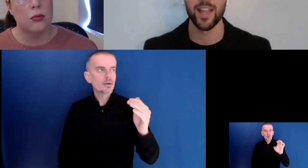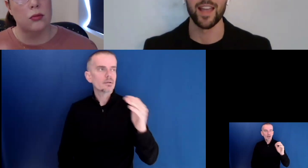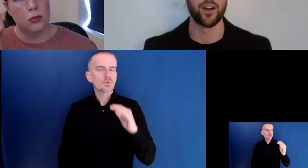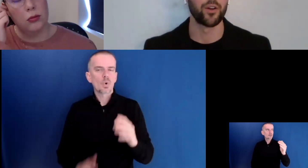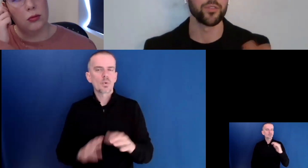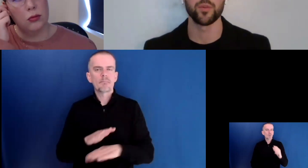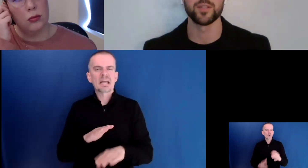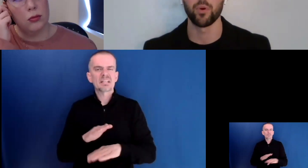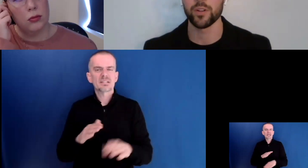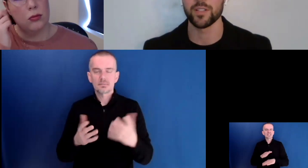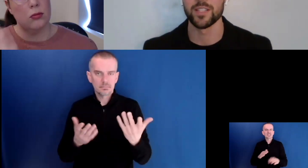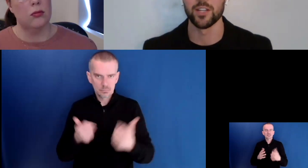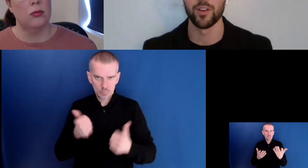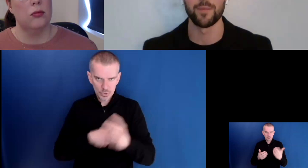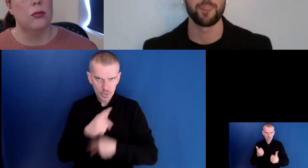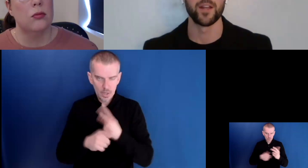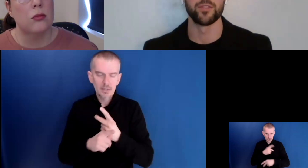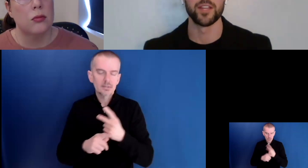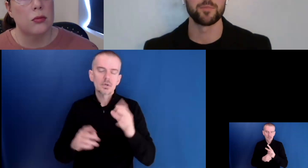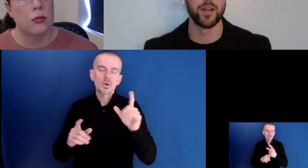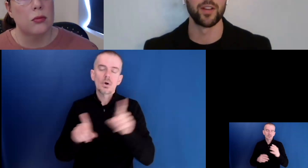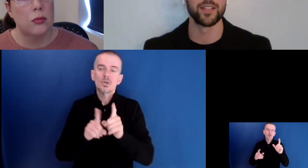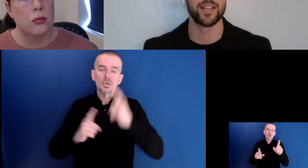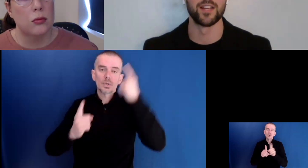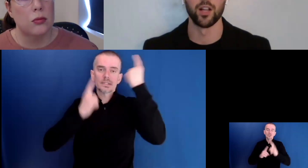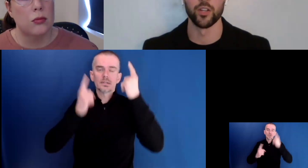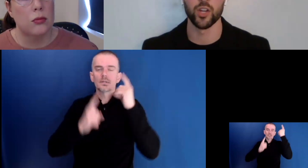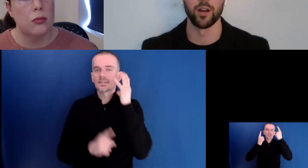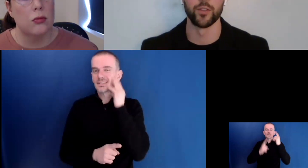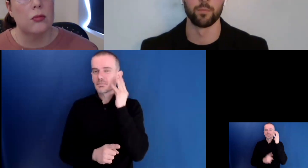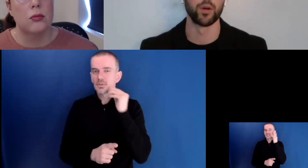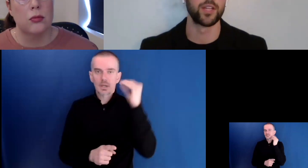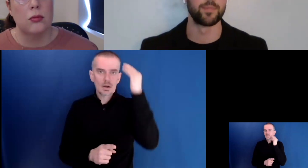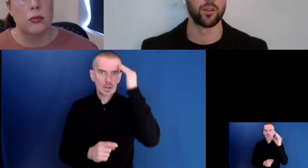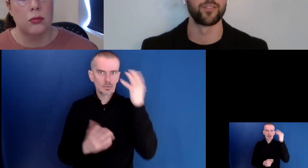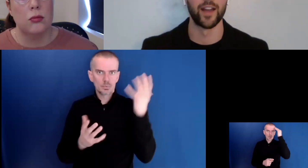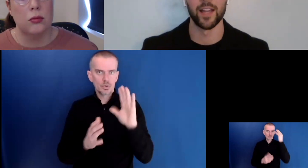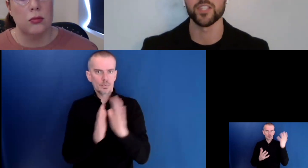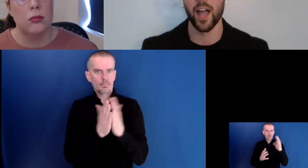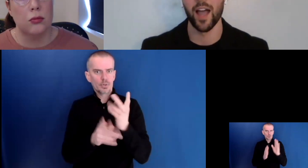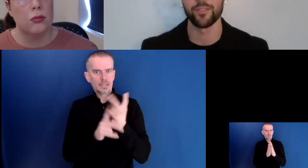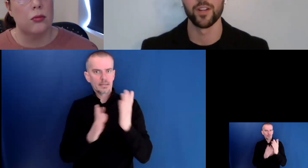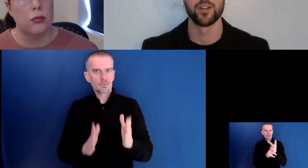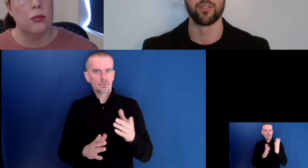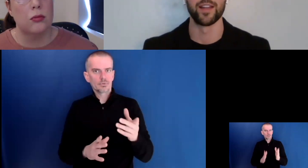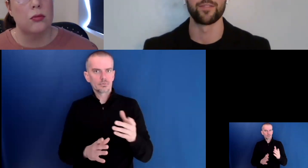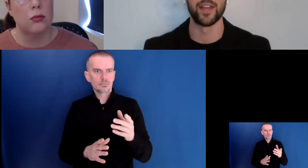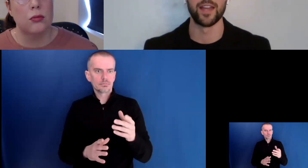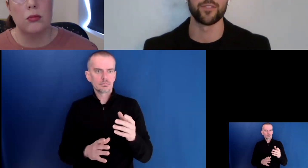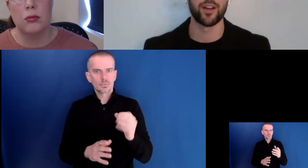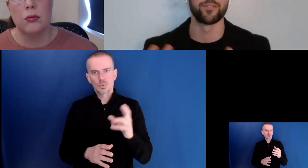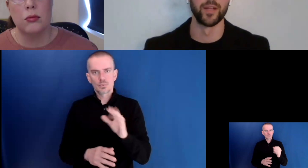organization is. And also it's important considering, the experience and knowledge of your bookkeeping or finance staff,